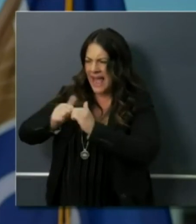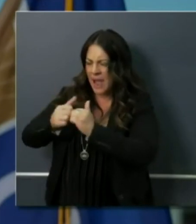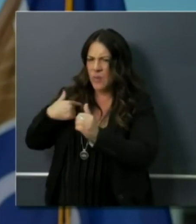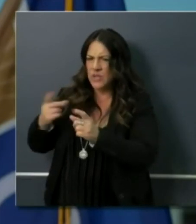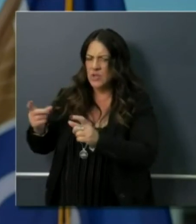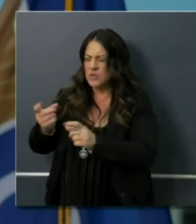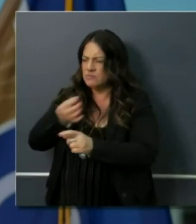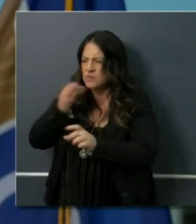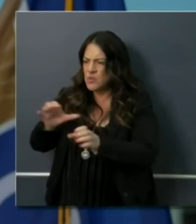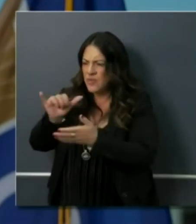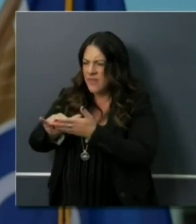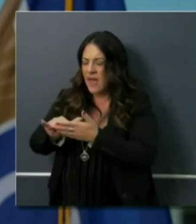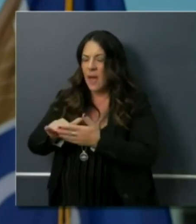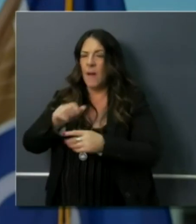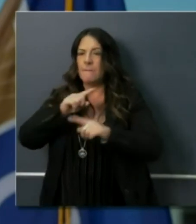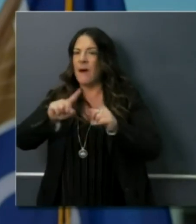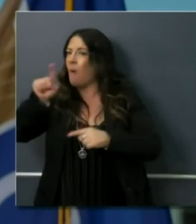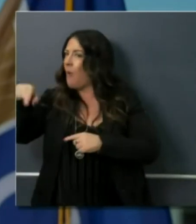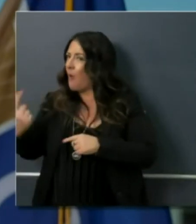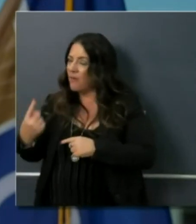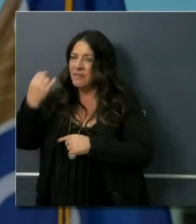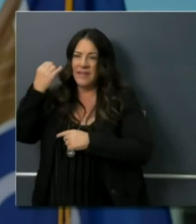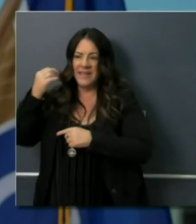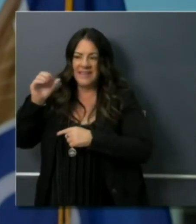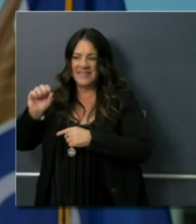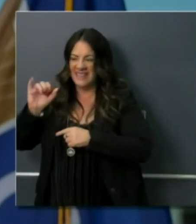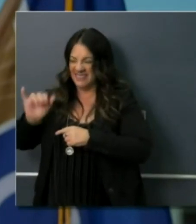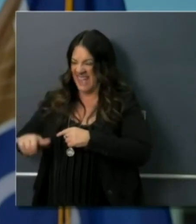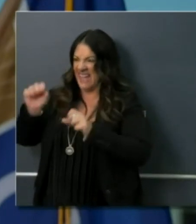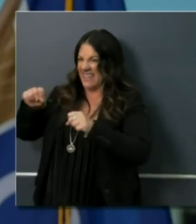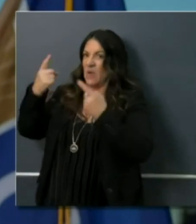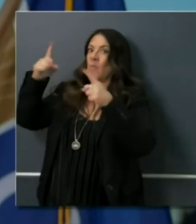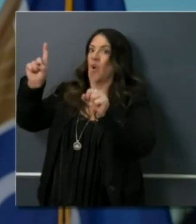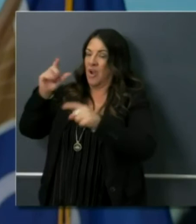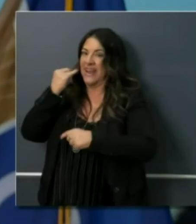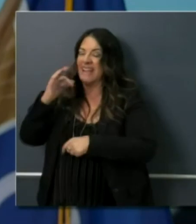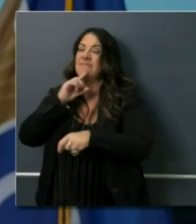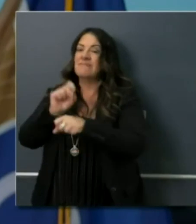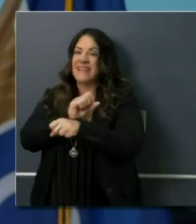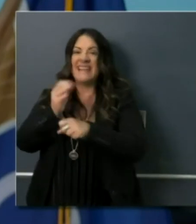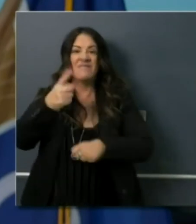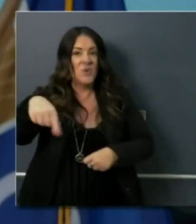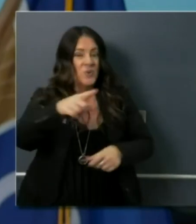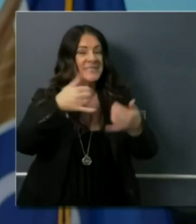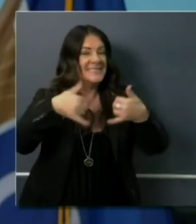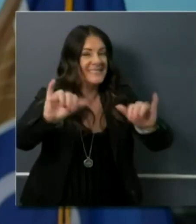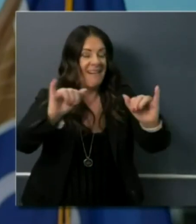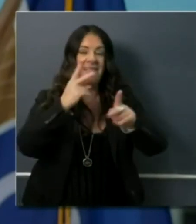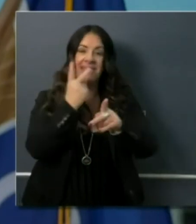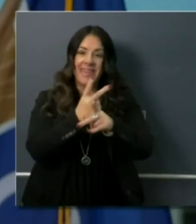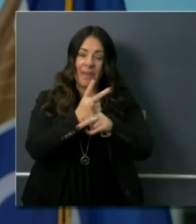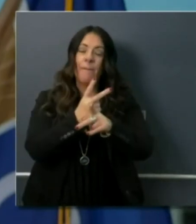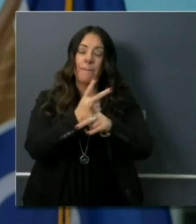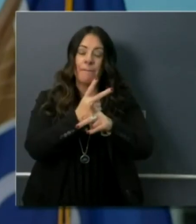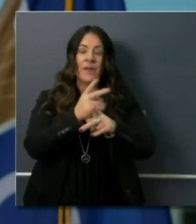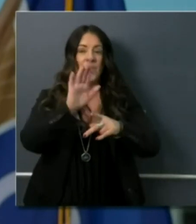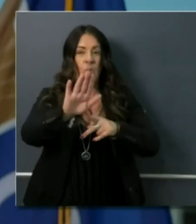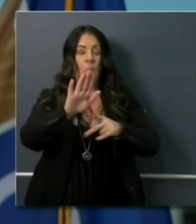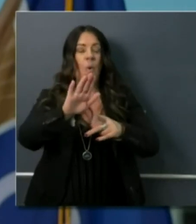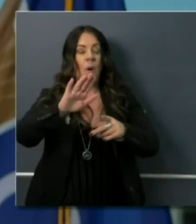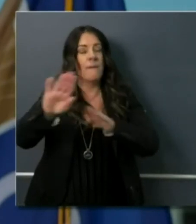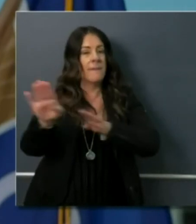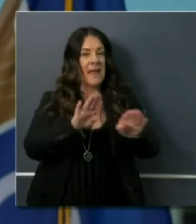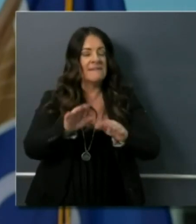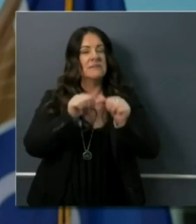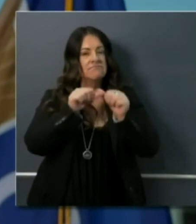to be done by you and others to allow that work to be meaningful, meaning this is all predicated on individual behavior,